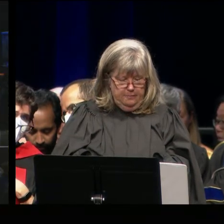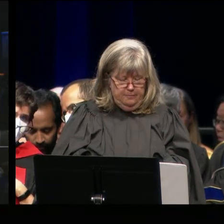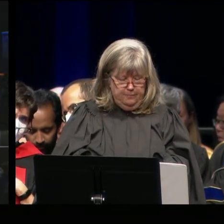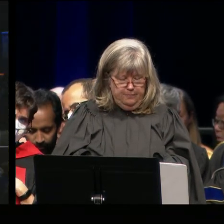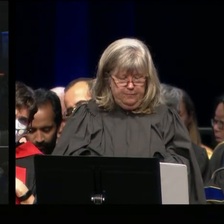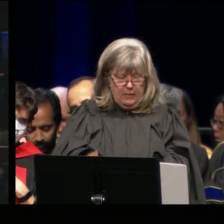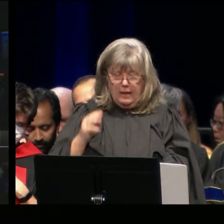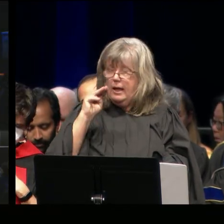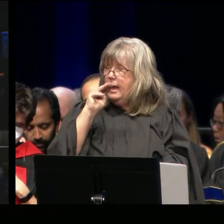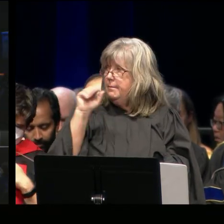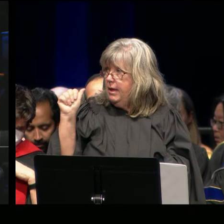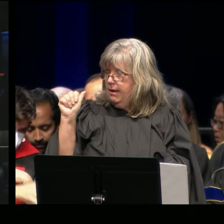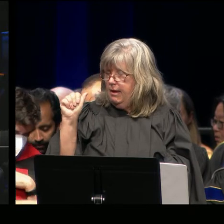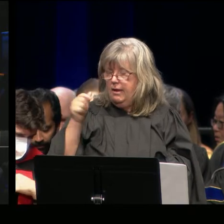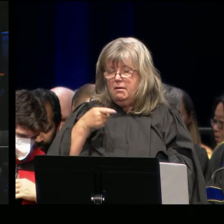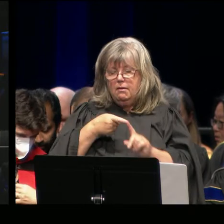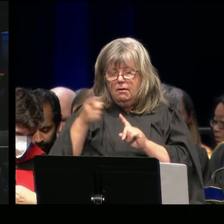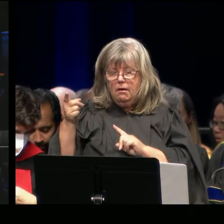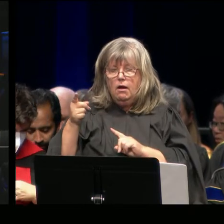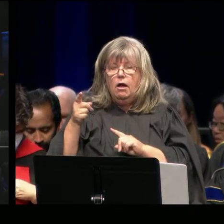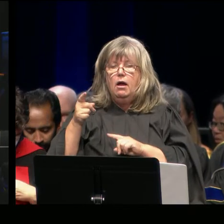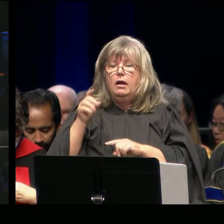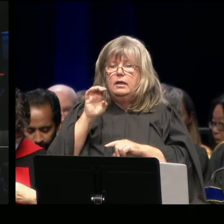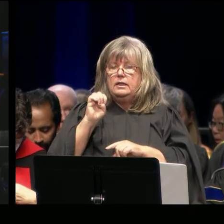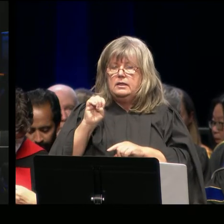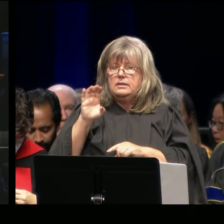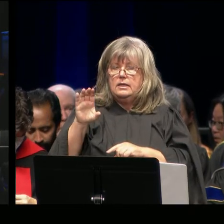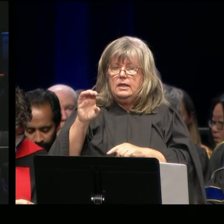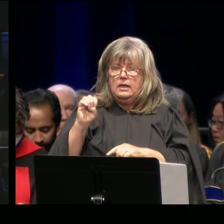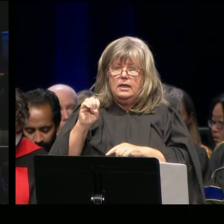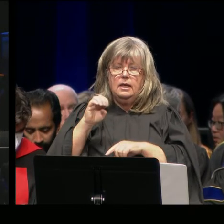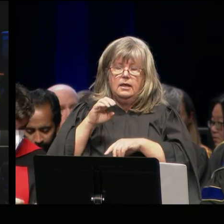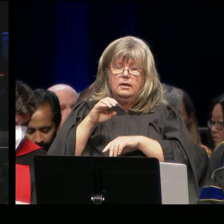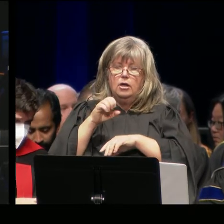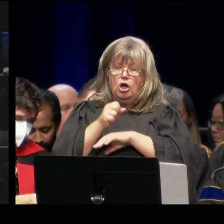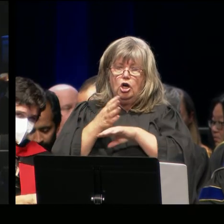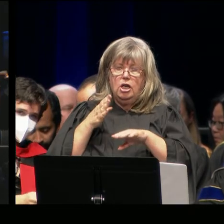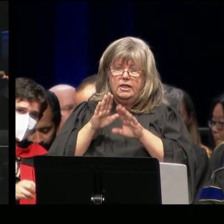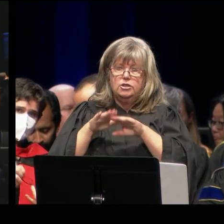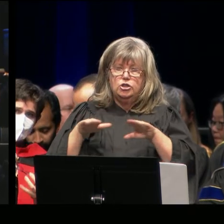Master of Arts in Early Childhood Studies.